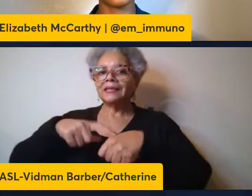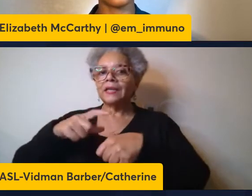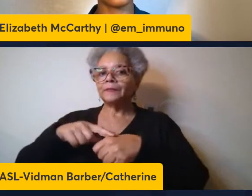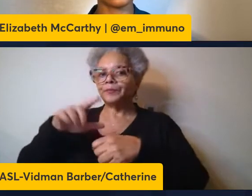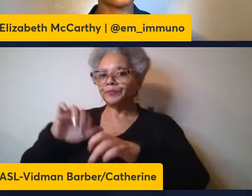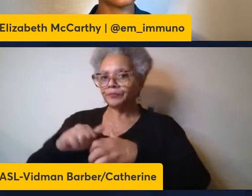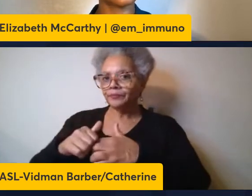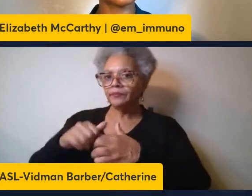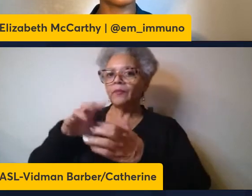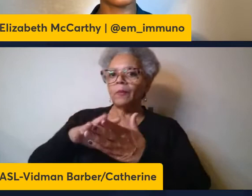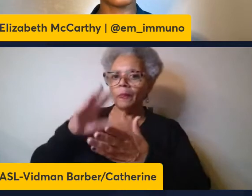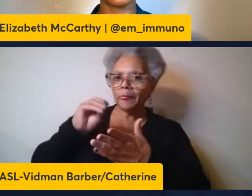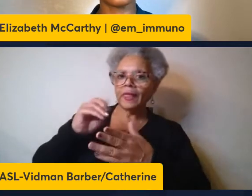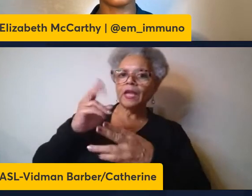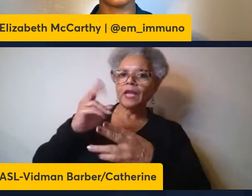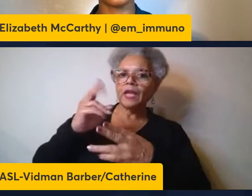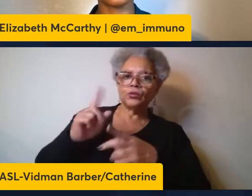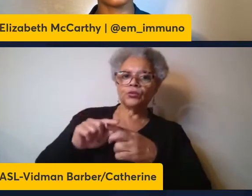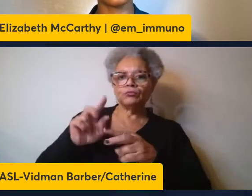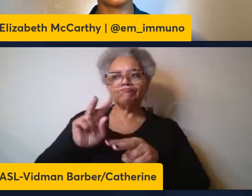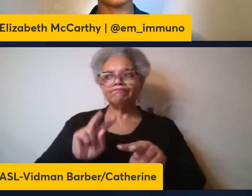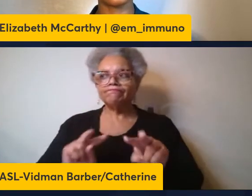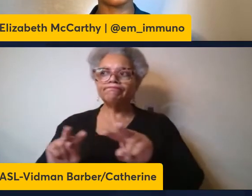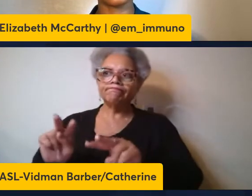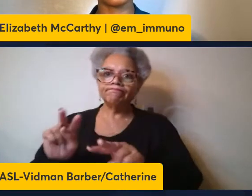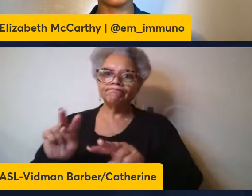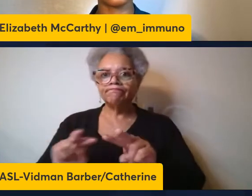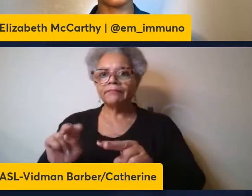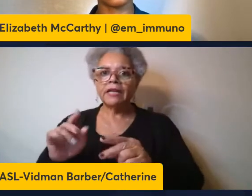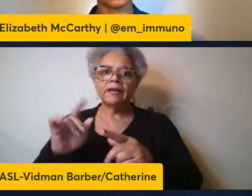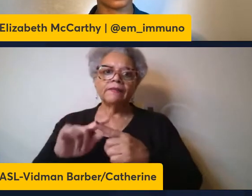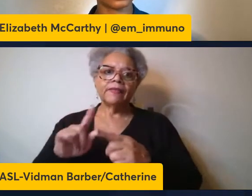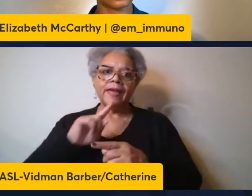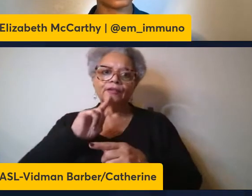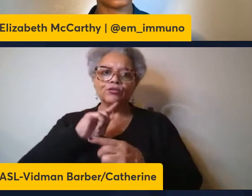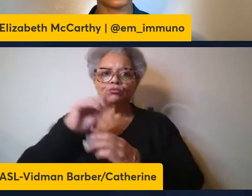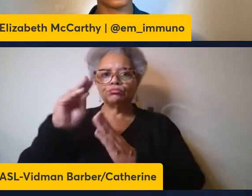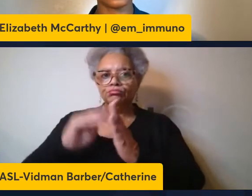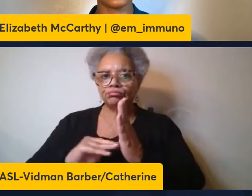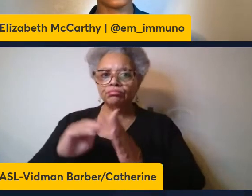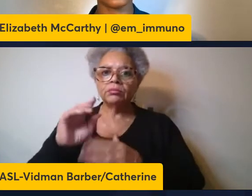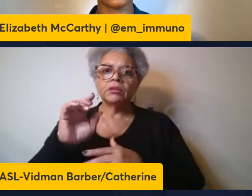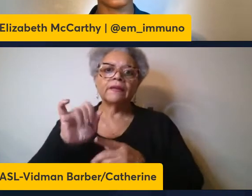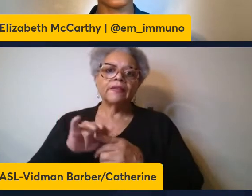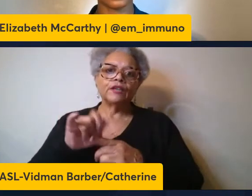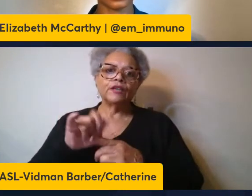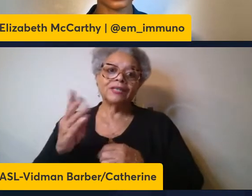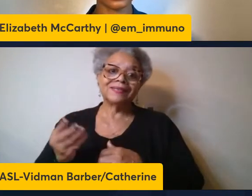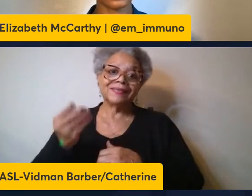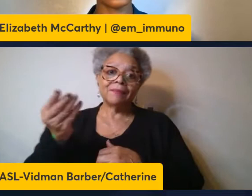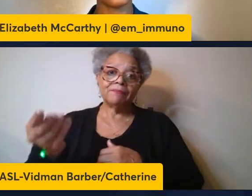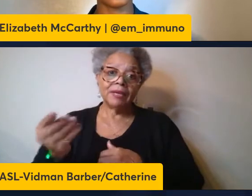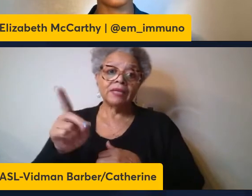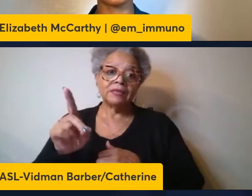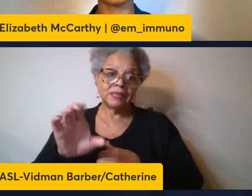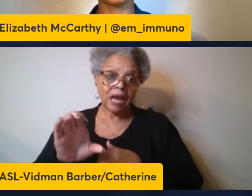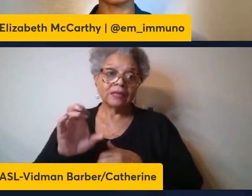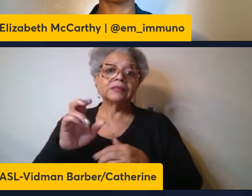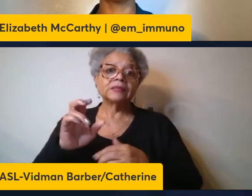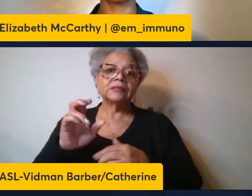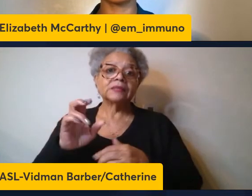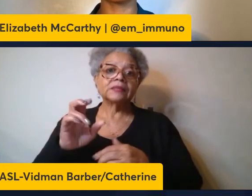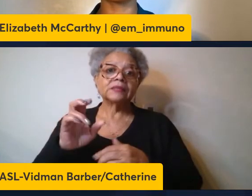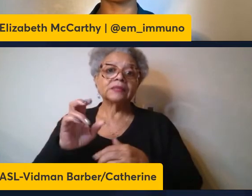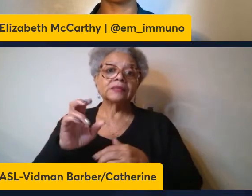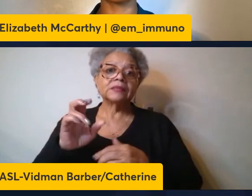to navigate bash or shell scripting so that you can actually submit jobs and things like that is a really good thing to get